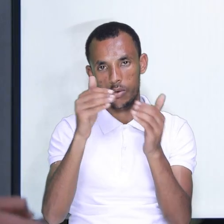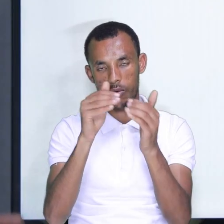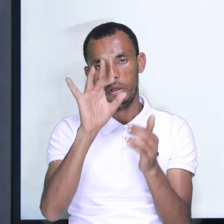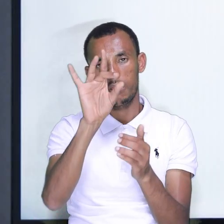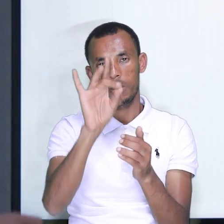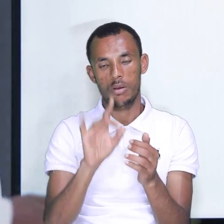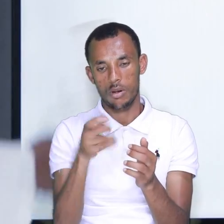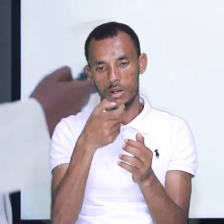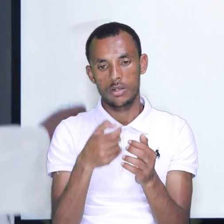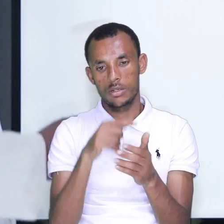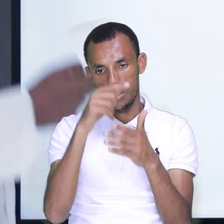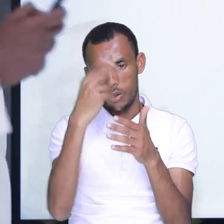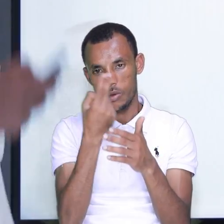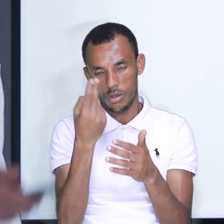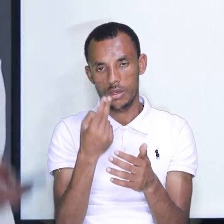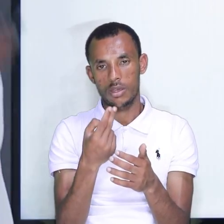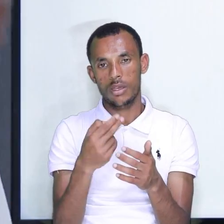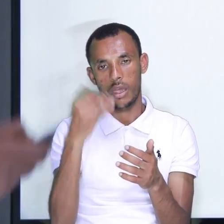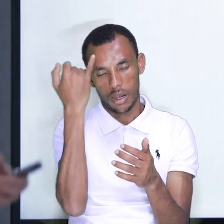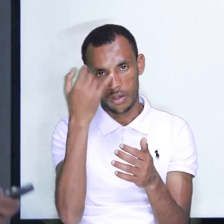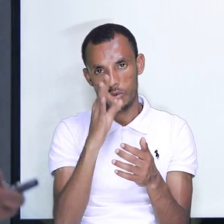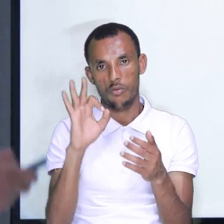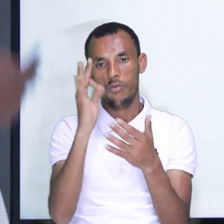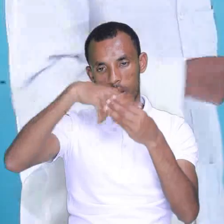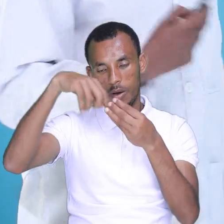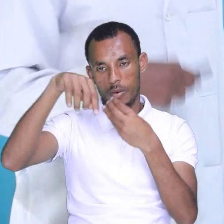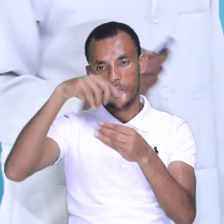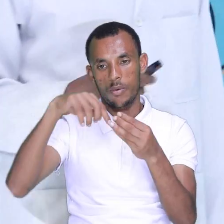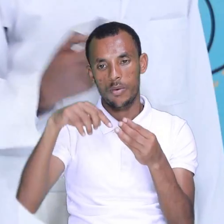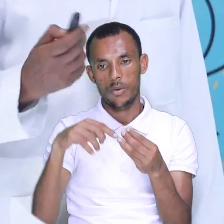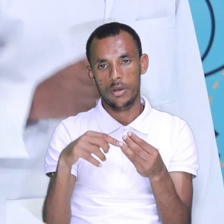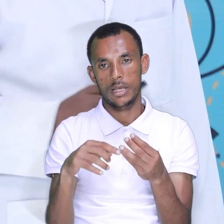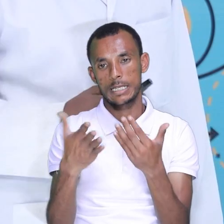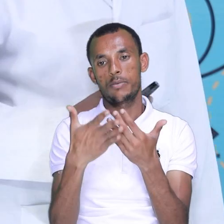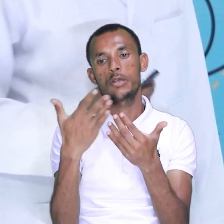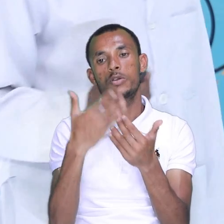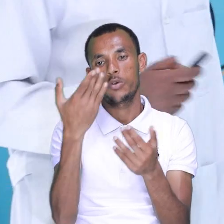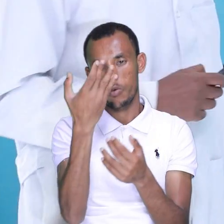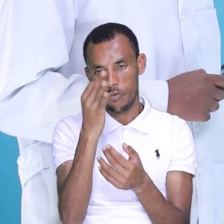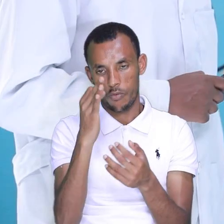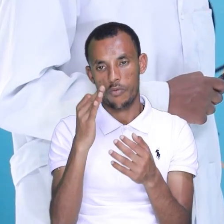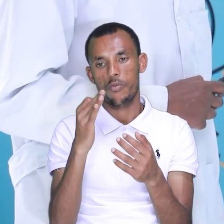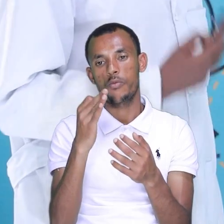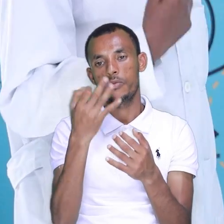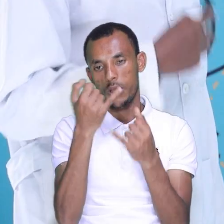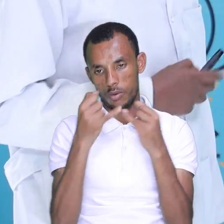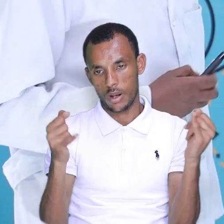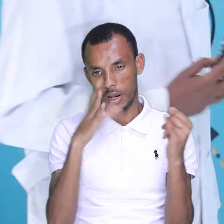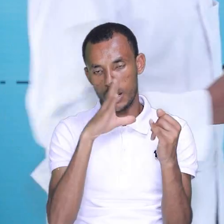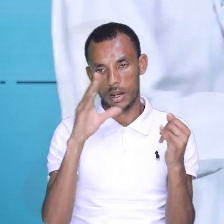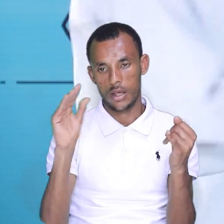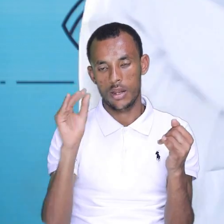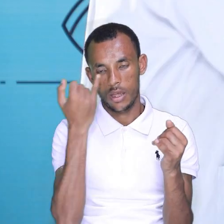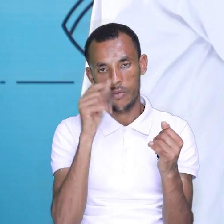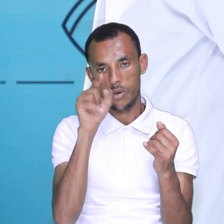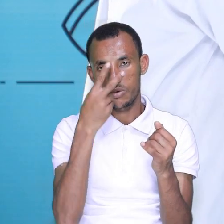8. So using ideas of factorial, can discuss about simplification of factorials. And